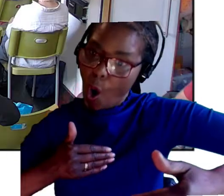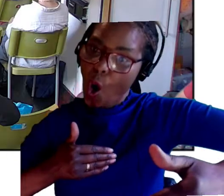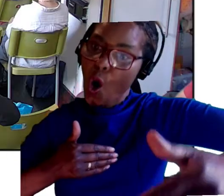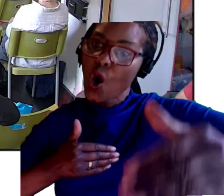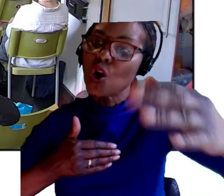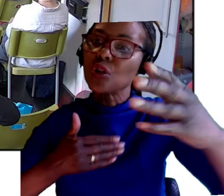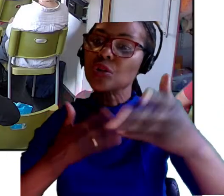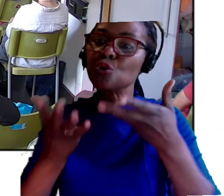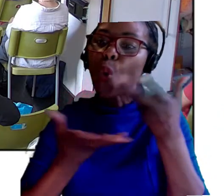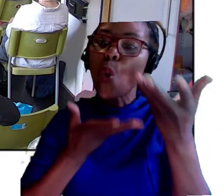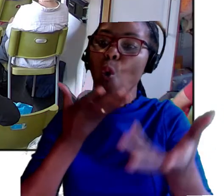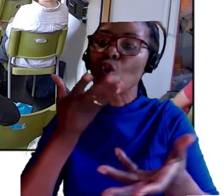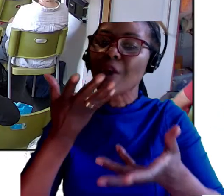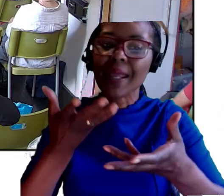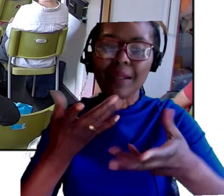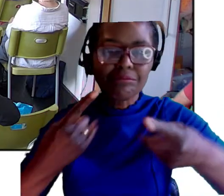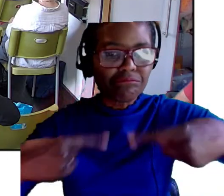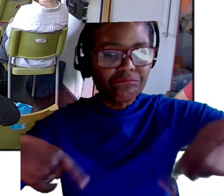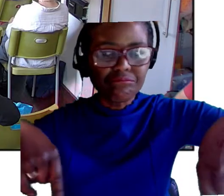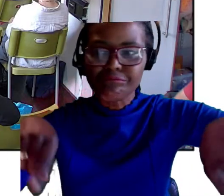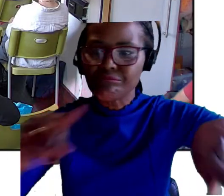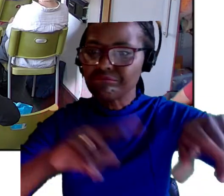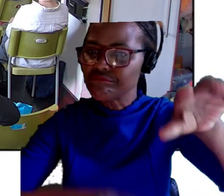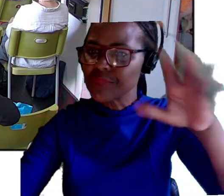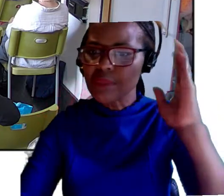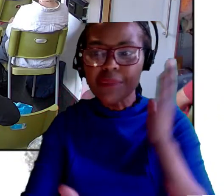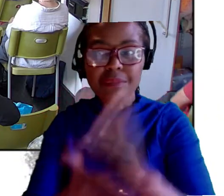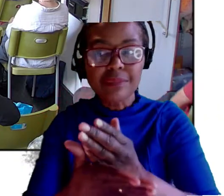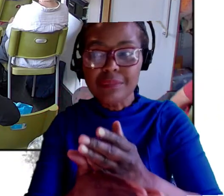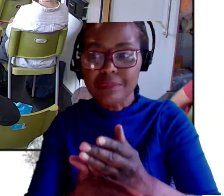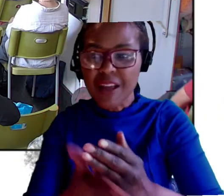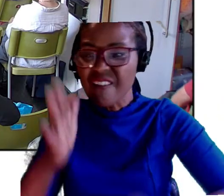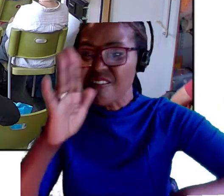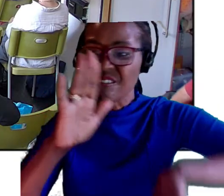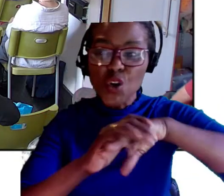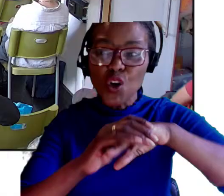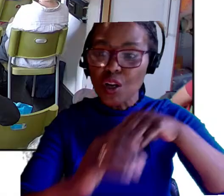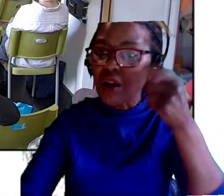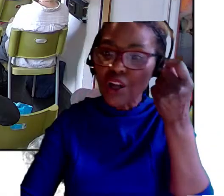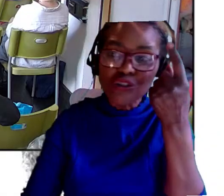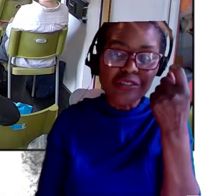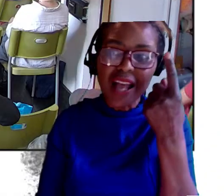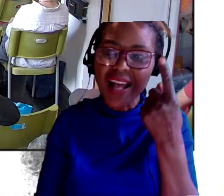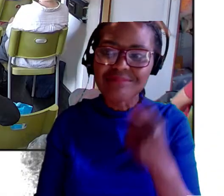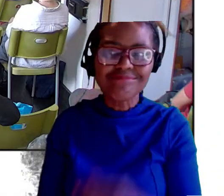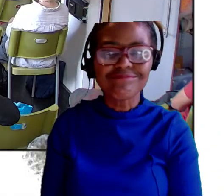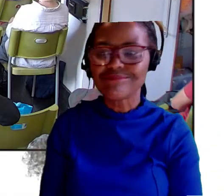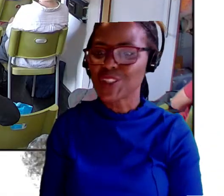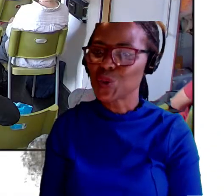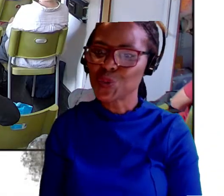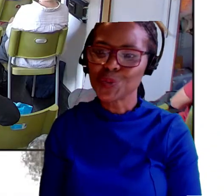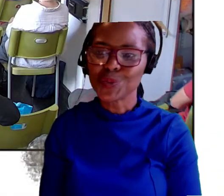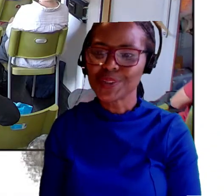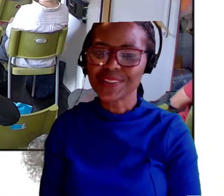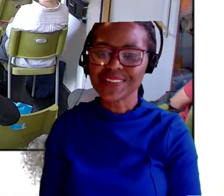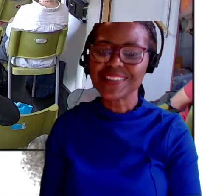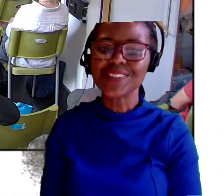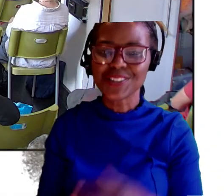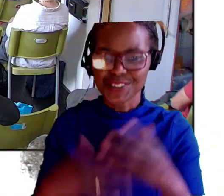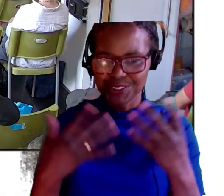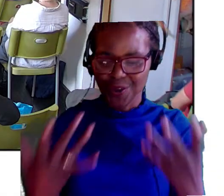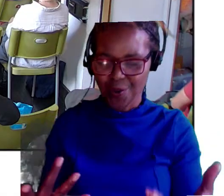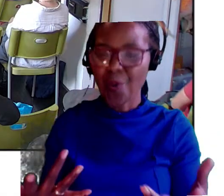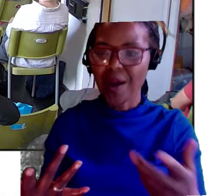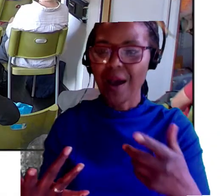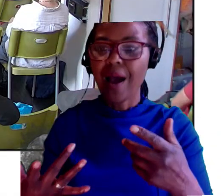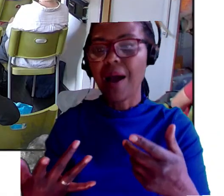understand. And so that, I think, is what I was heading towards in kind of like in Delay in the end. And I head towards that in lots of other stories as